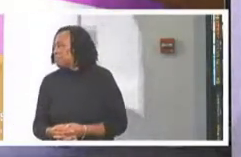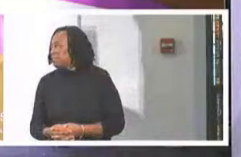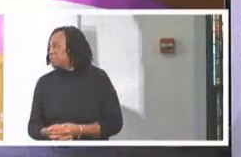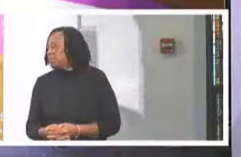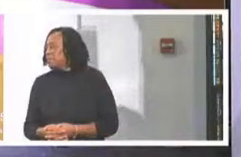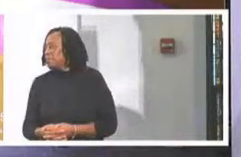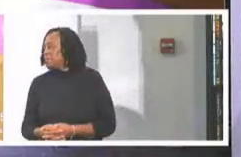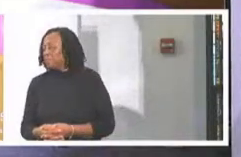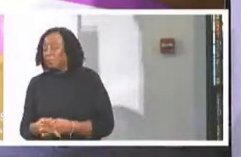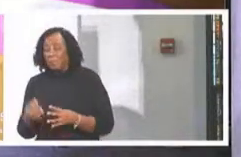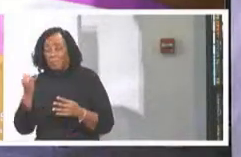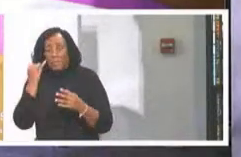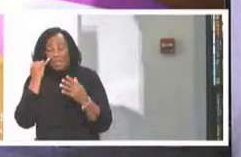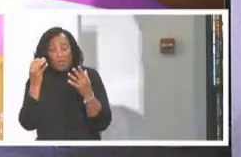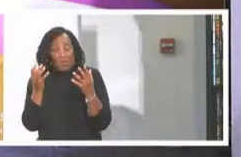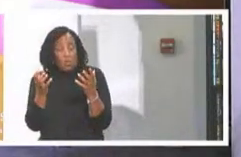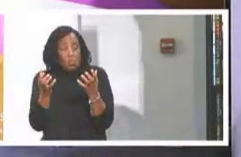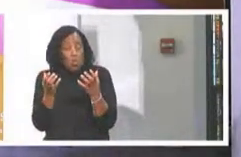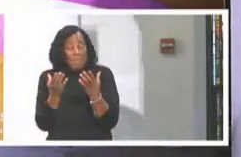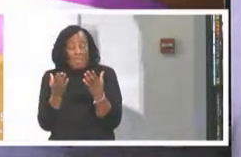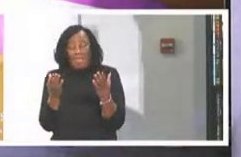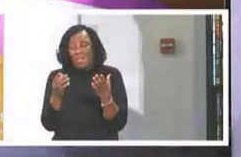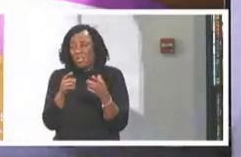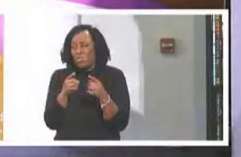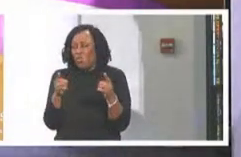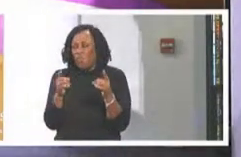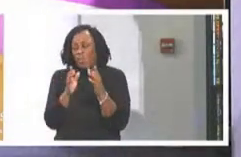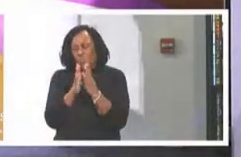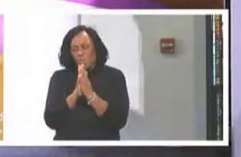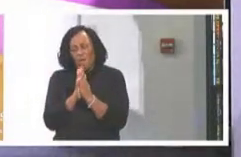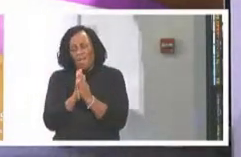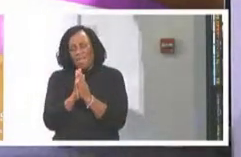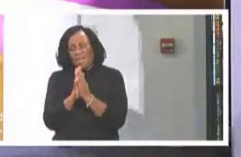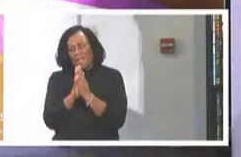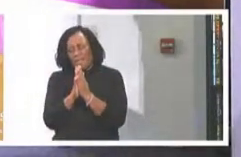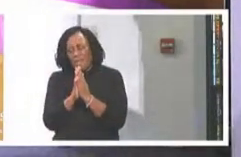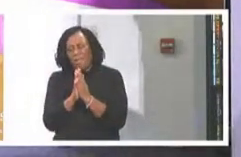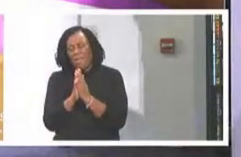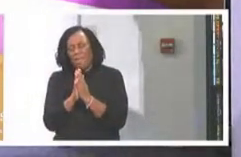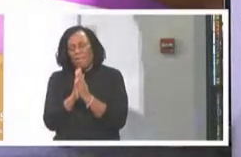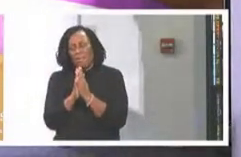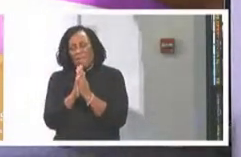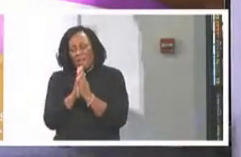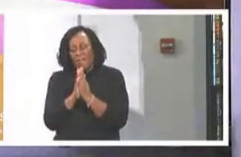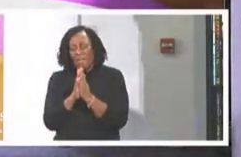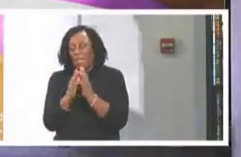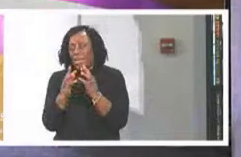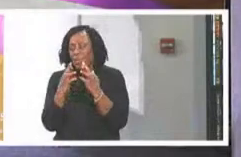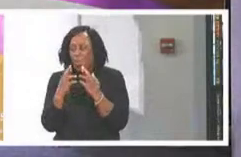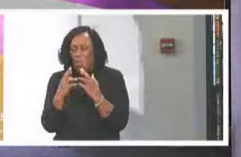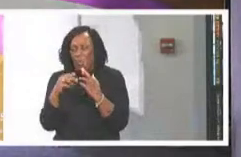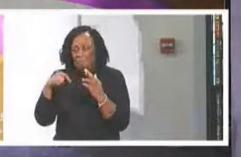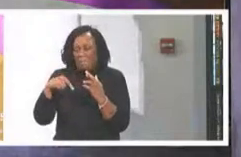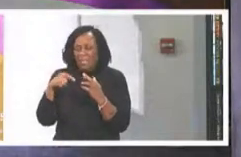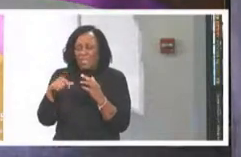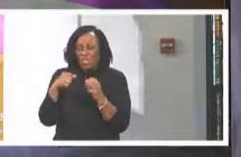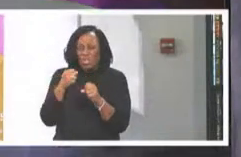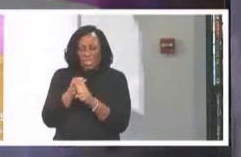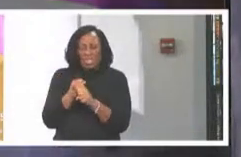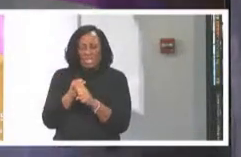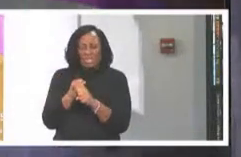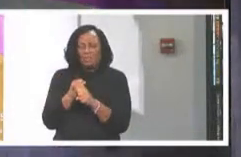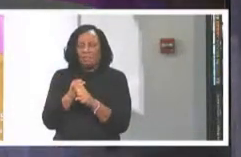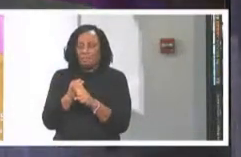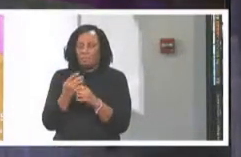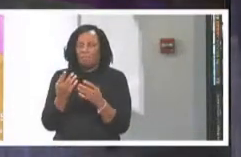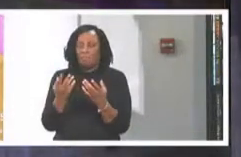You want things, you've been praying for things, and you hope that this is the year they come to fruition. Seal the